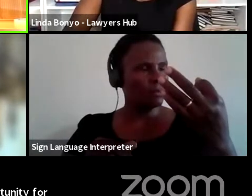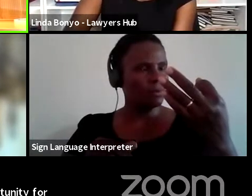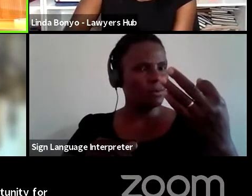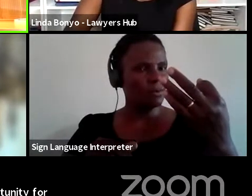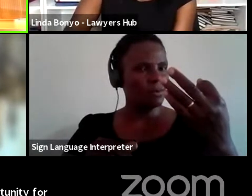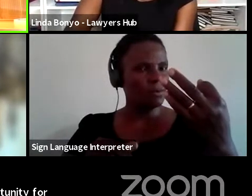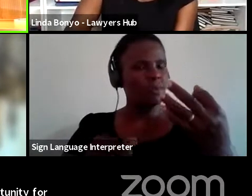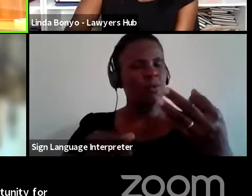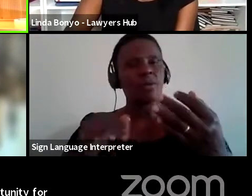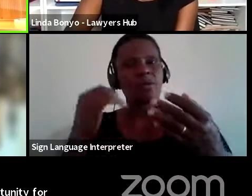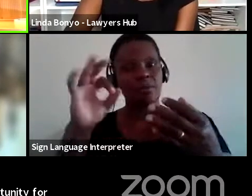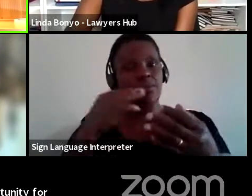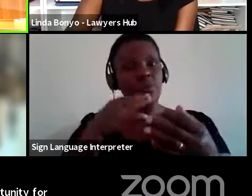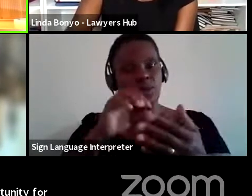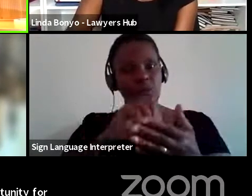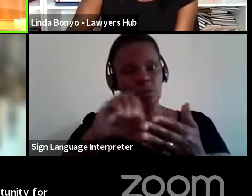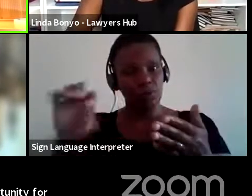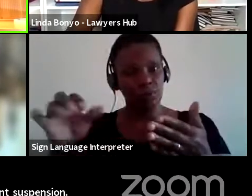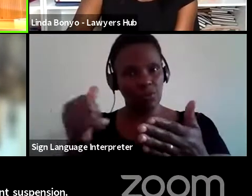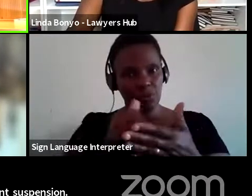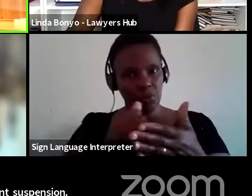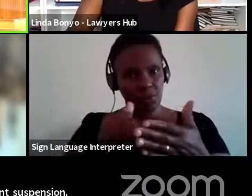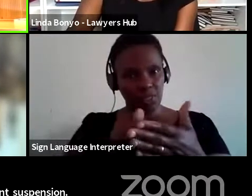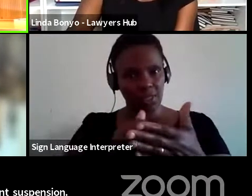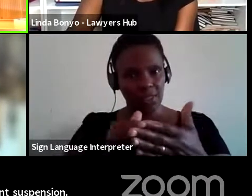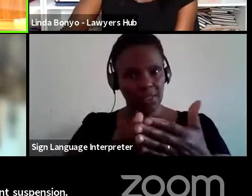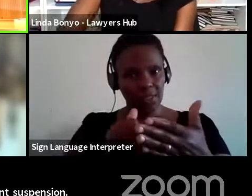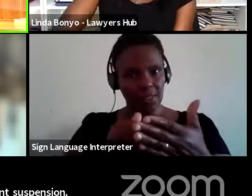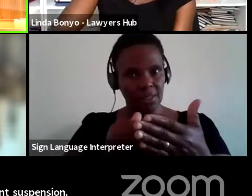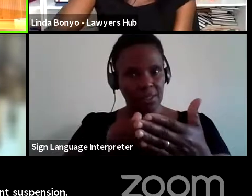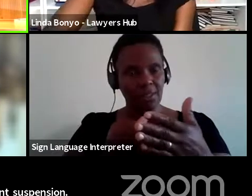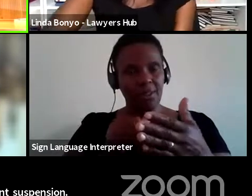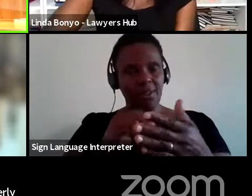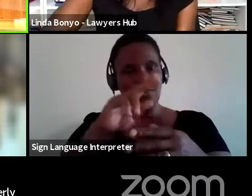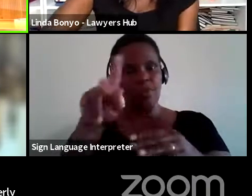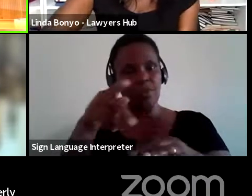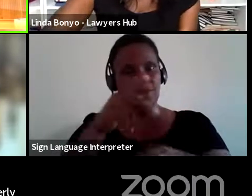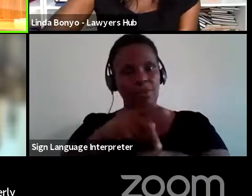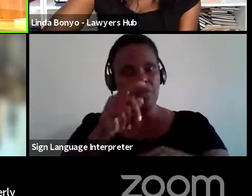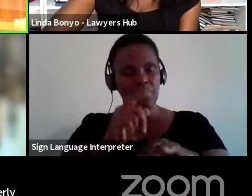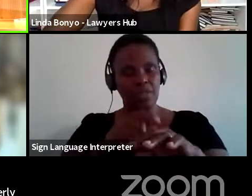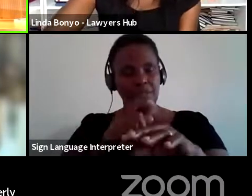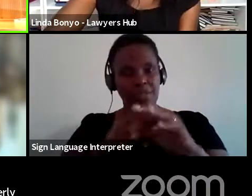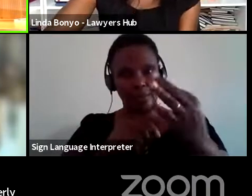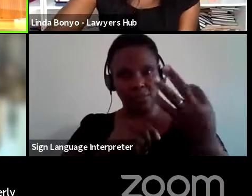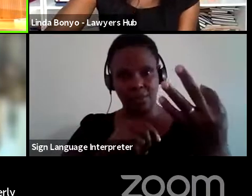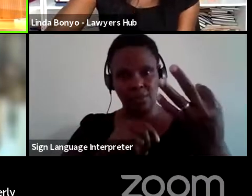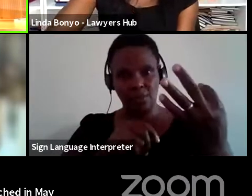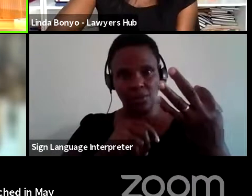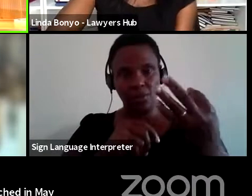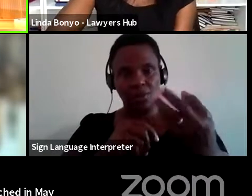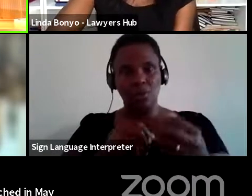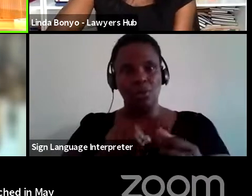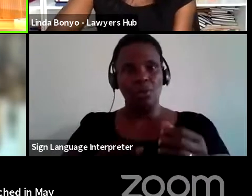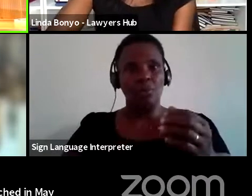suspension. The Santa Clara Principles were formally launched in May of